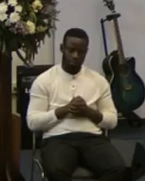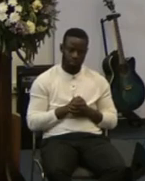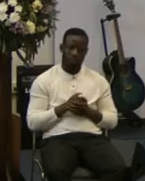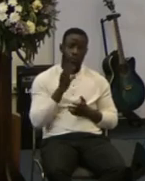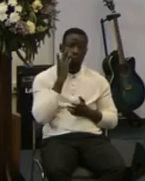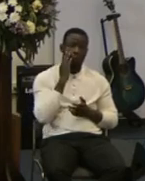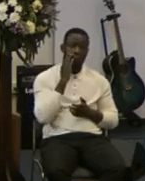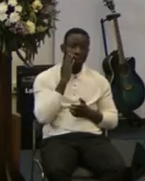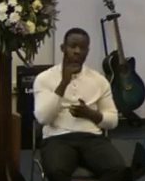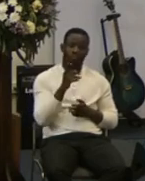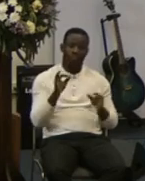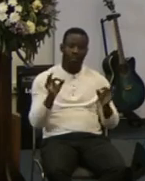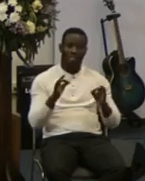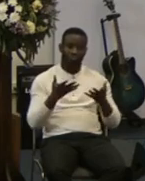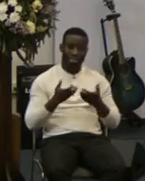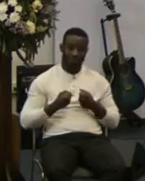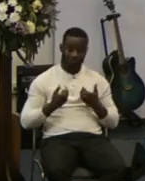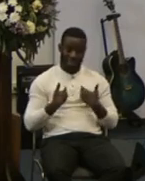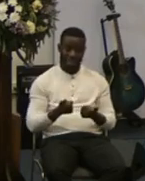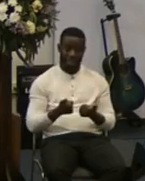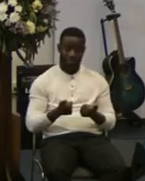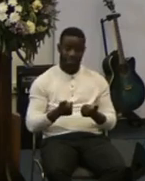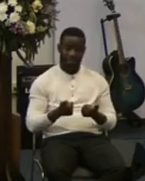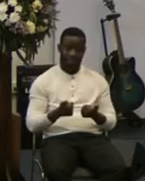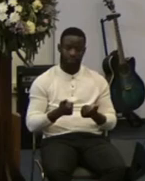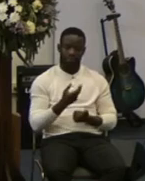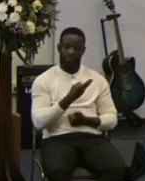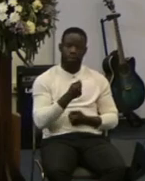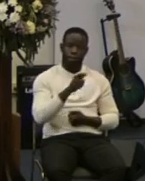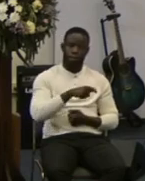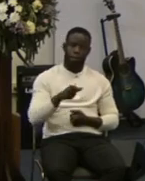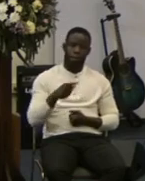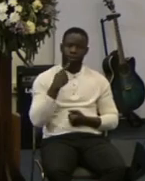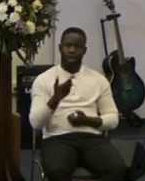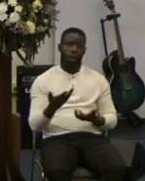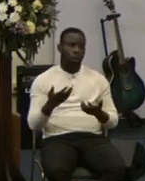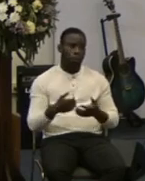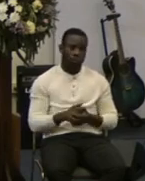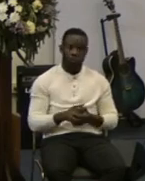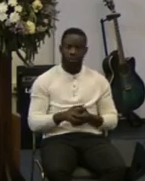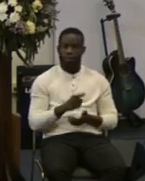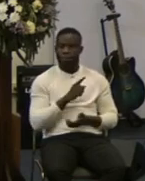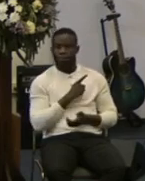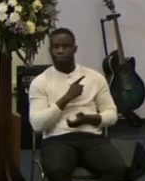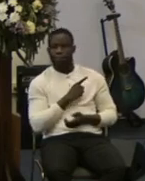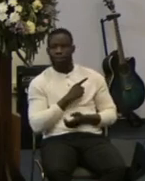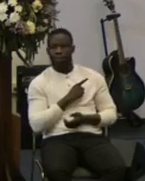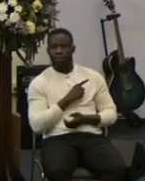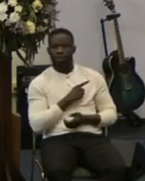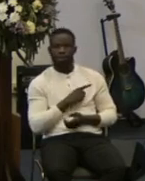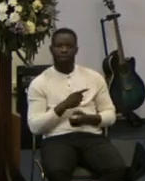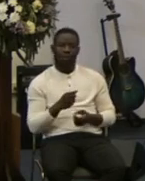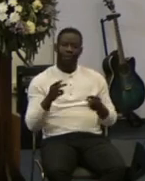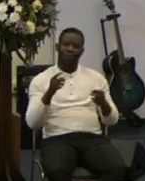So when you don't receive healing, these folks will tell you it's due to a lack of